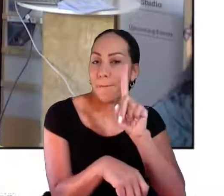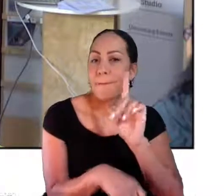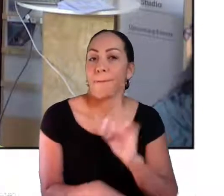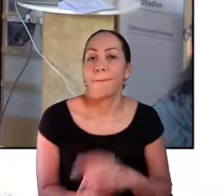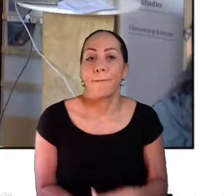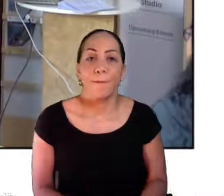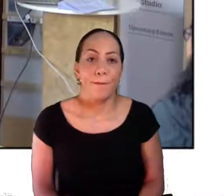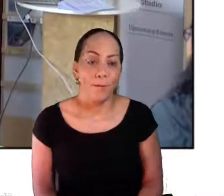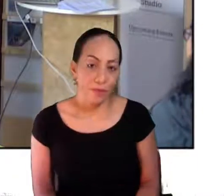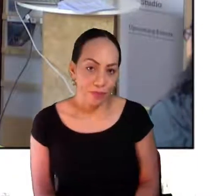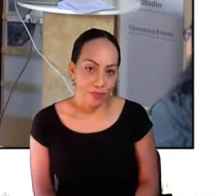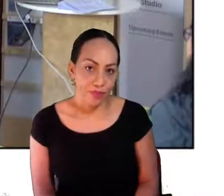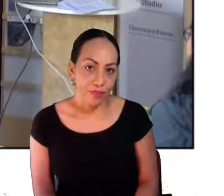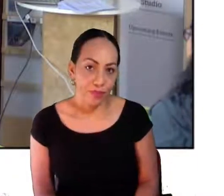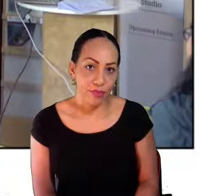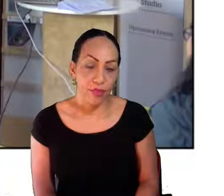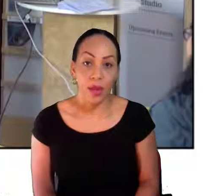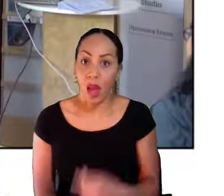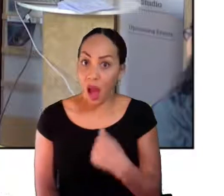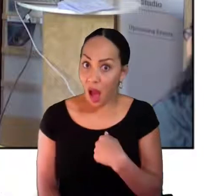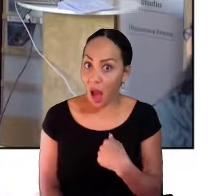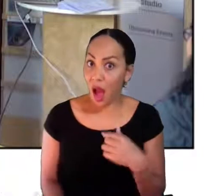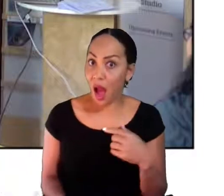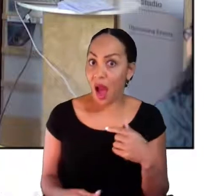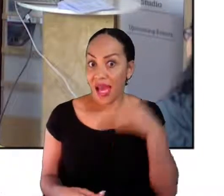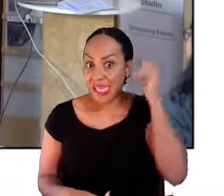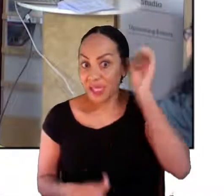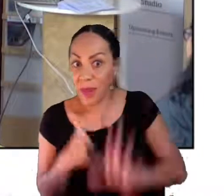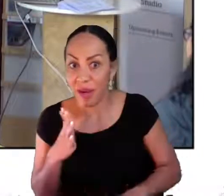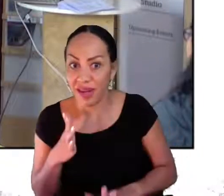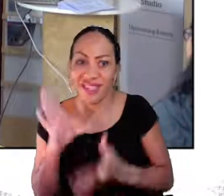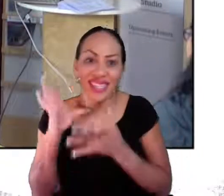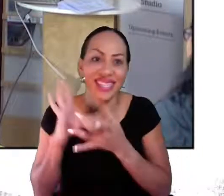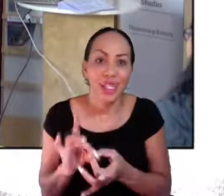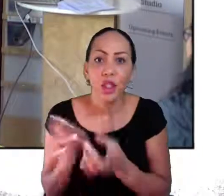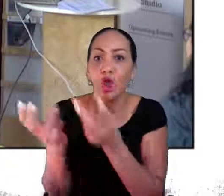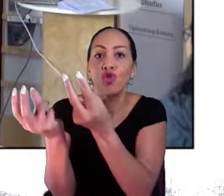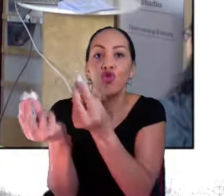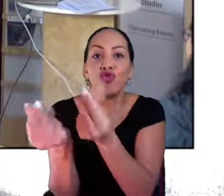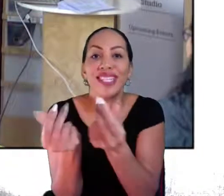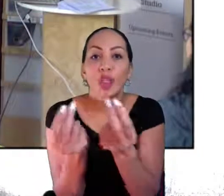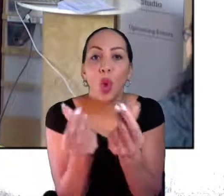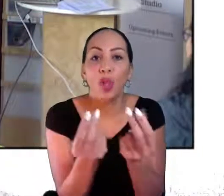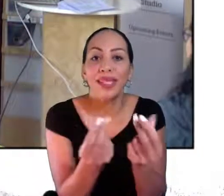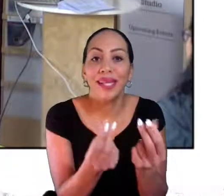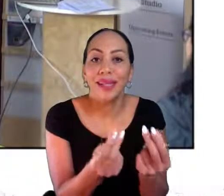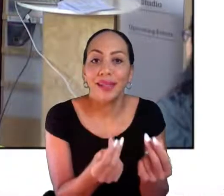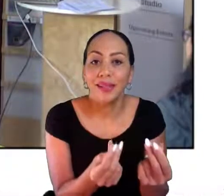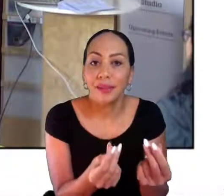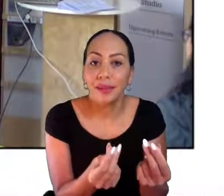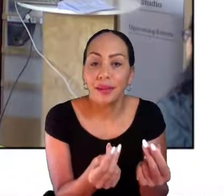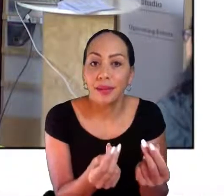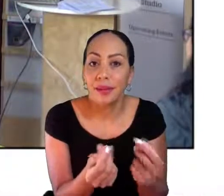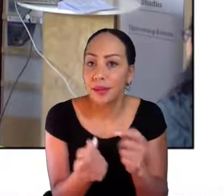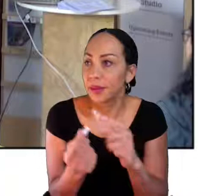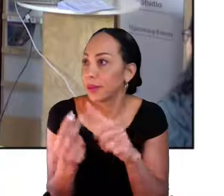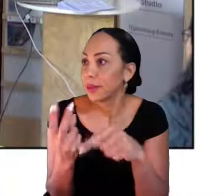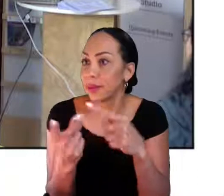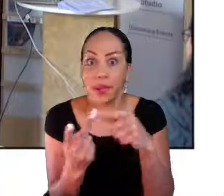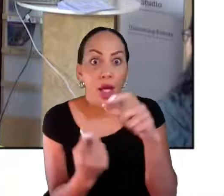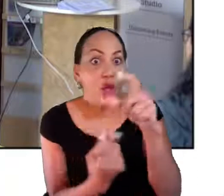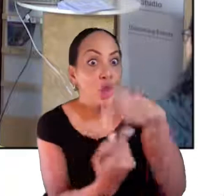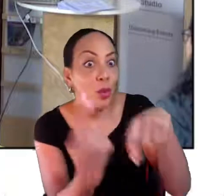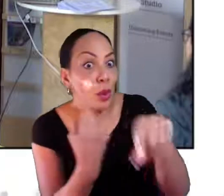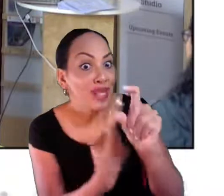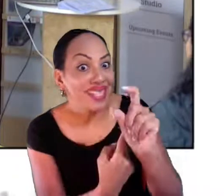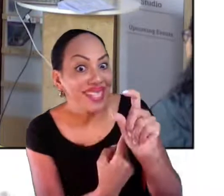thinking about resources that we had to hand and the types of the people and the communities that we were trying to build towards with those resources, and trying to